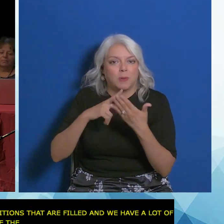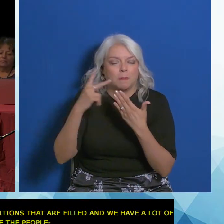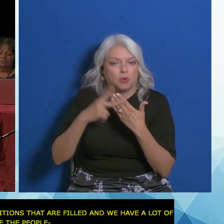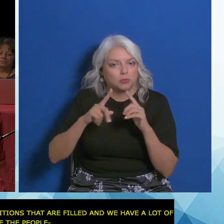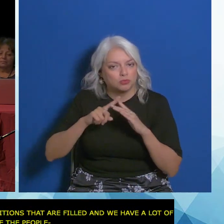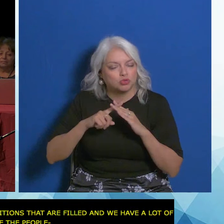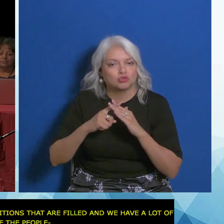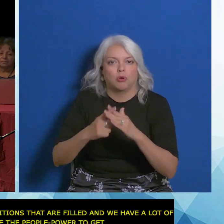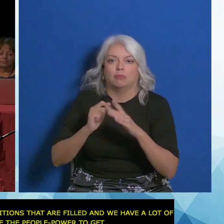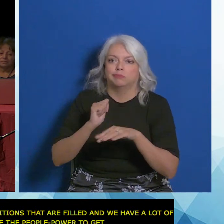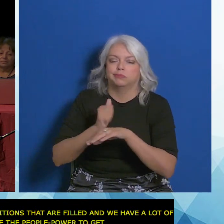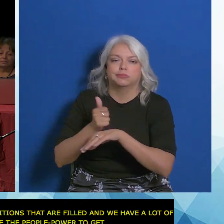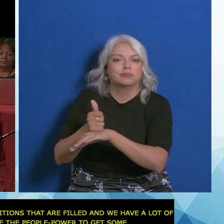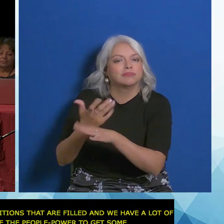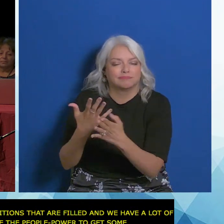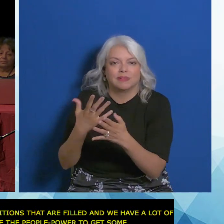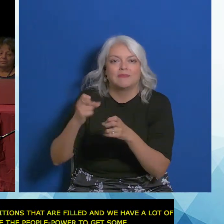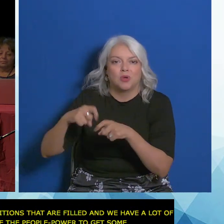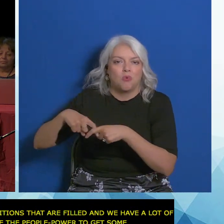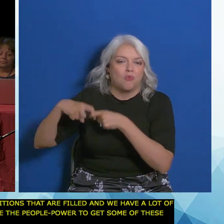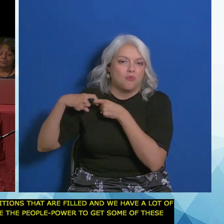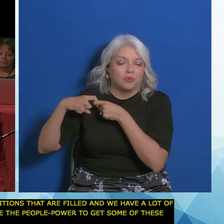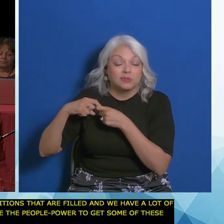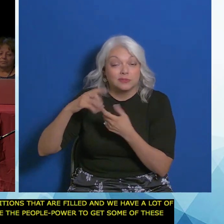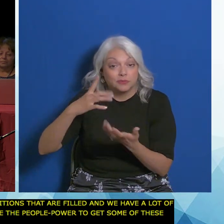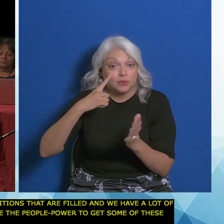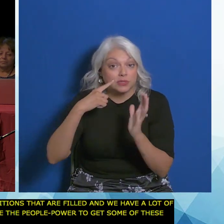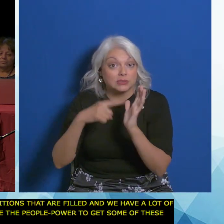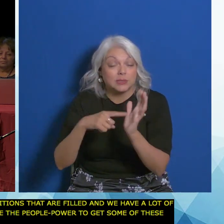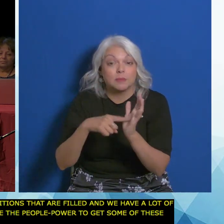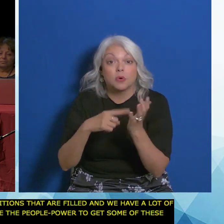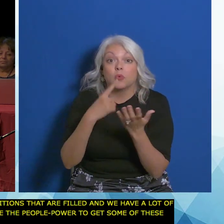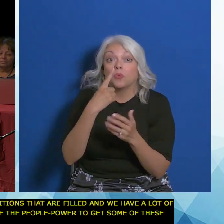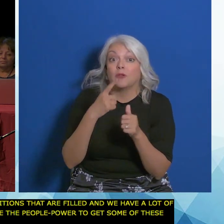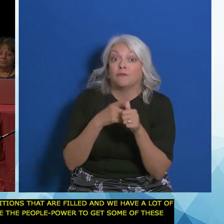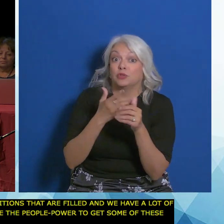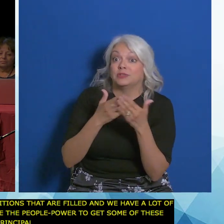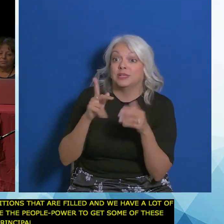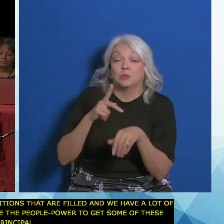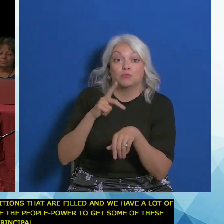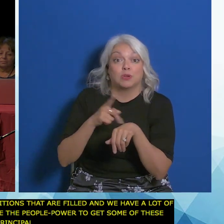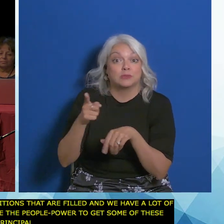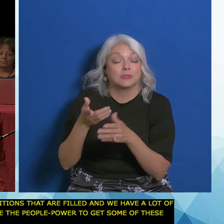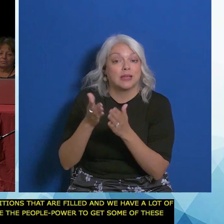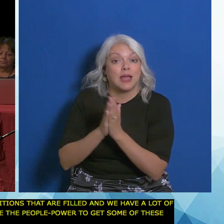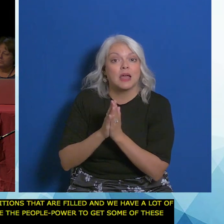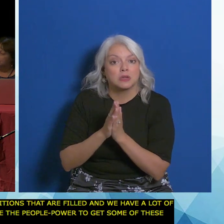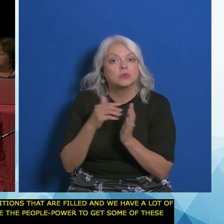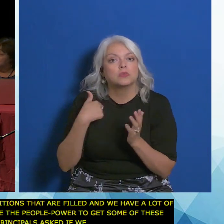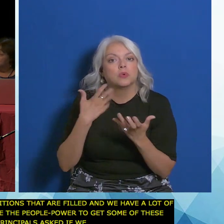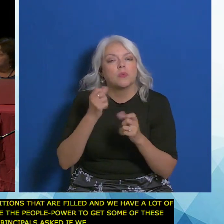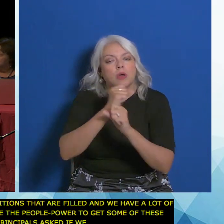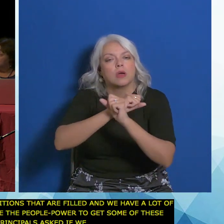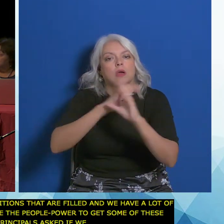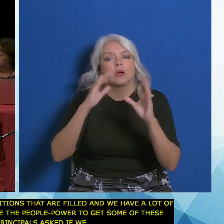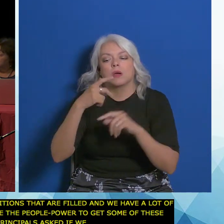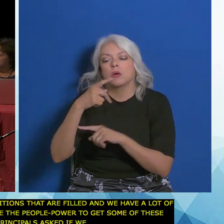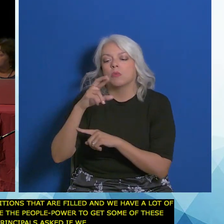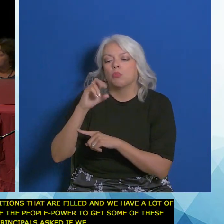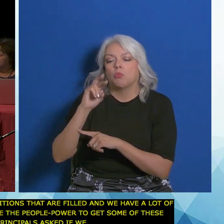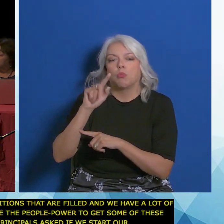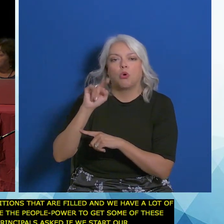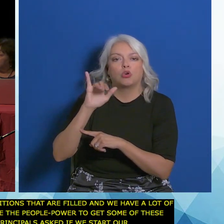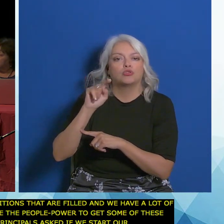ground. So one of the first things that the principals ask is that we start with our portrait of a graduate. And this is